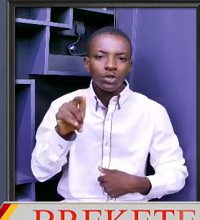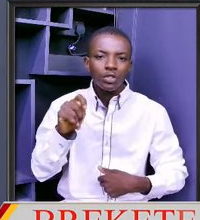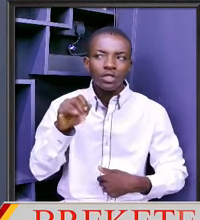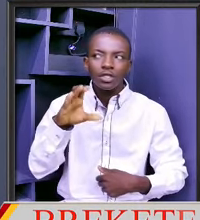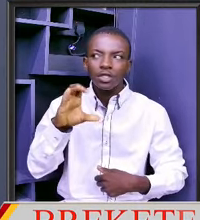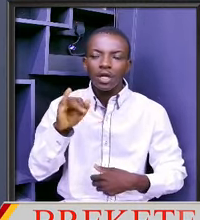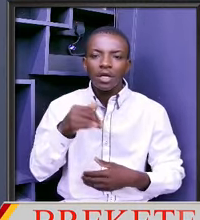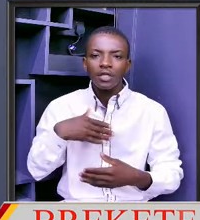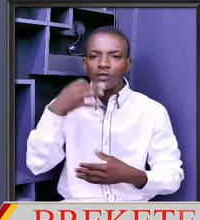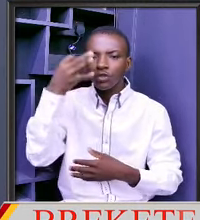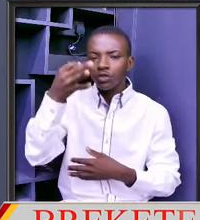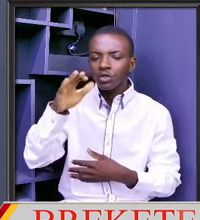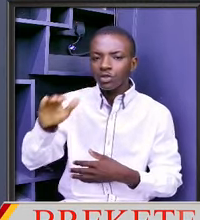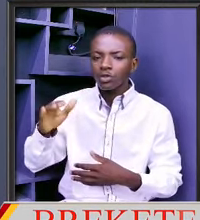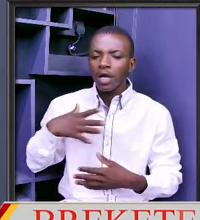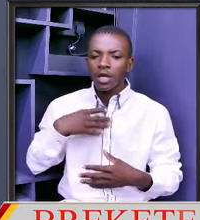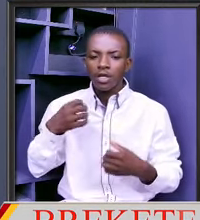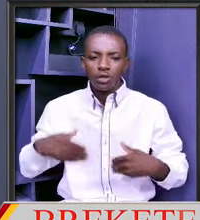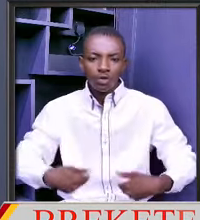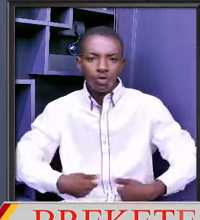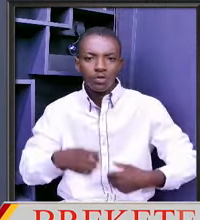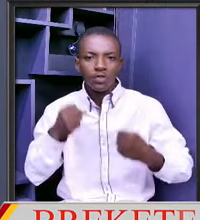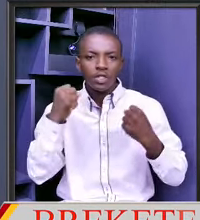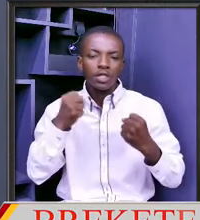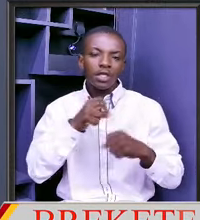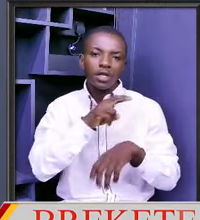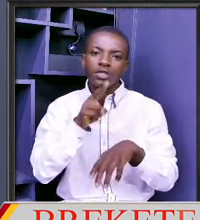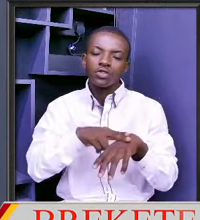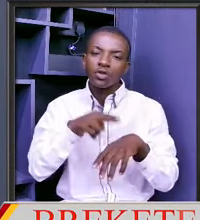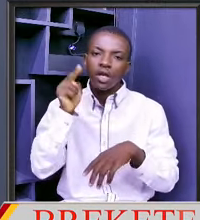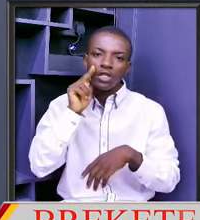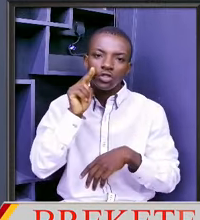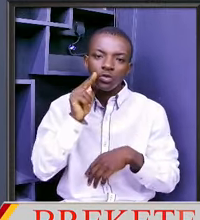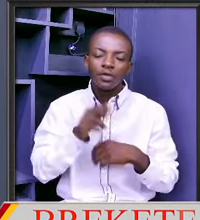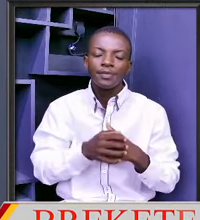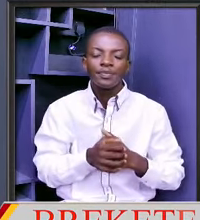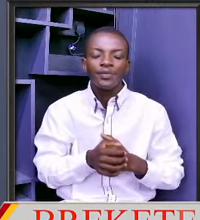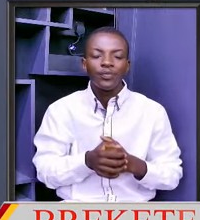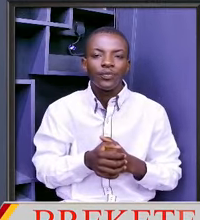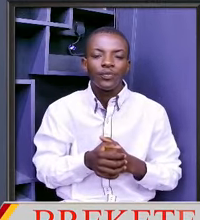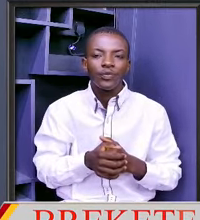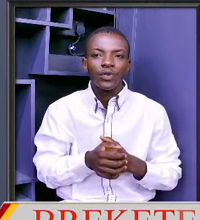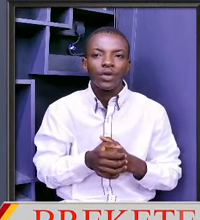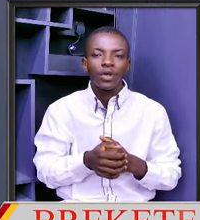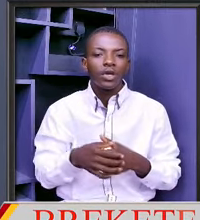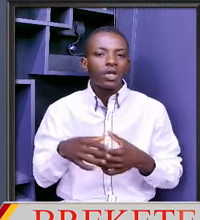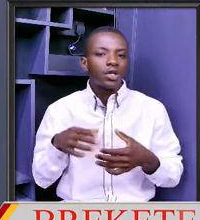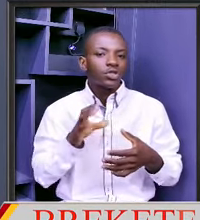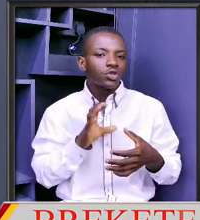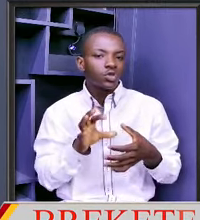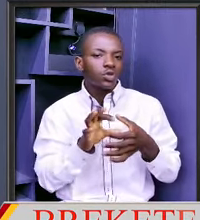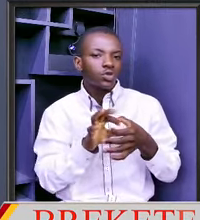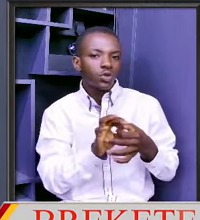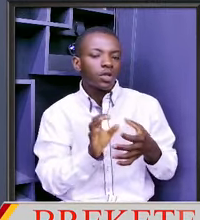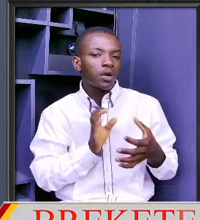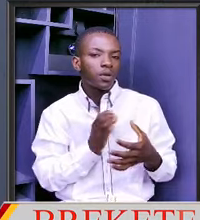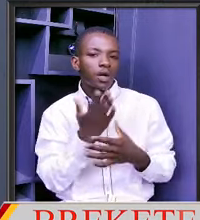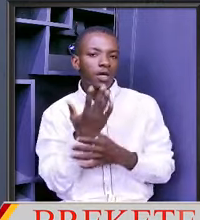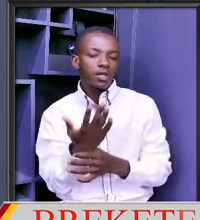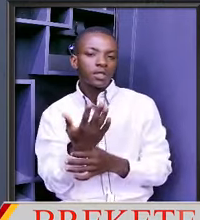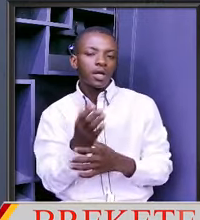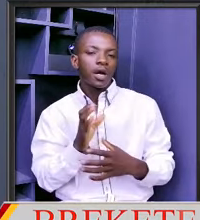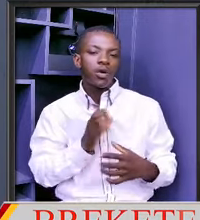and futuristic children and the youth of this great nation, Nigeria. May we join our